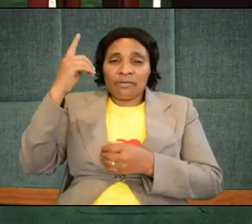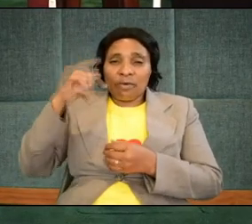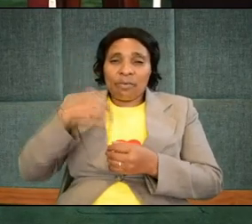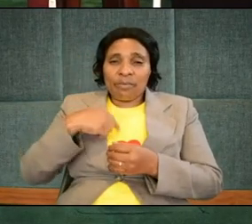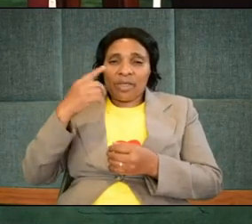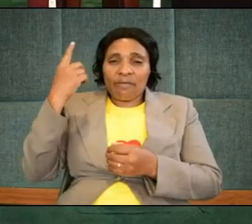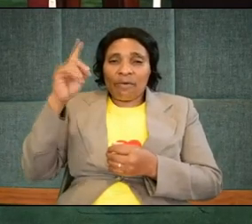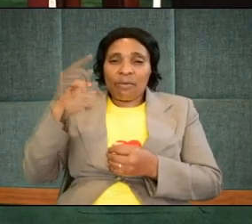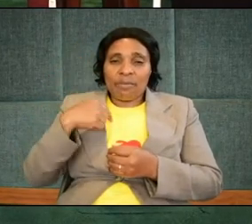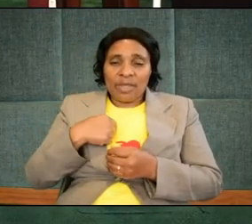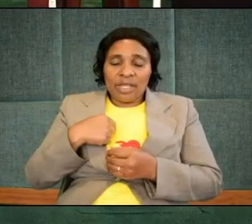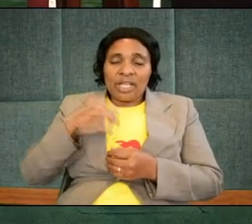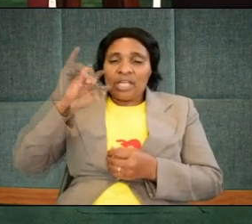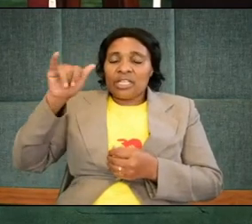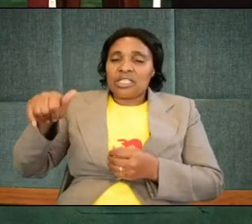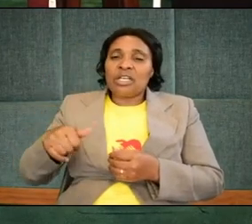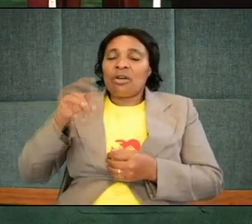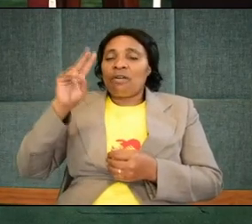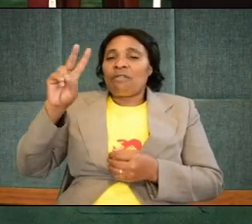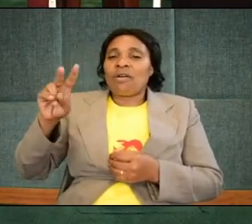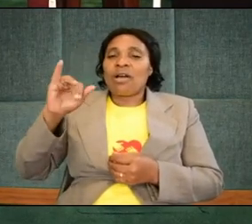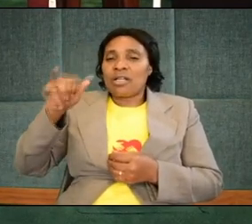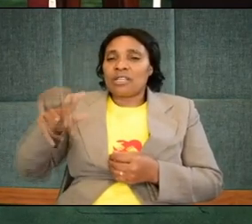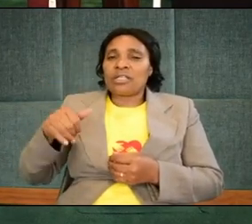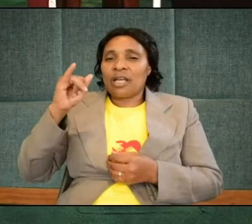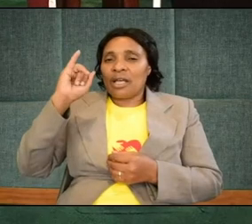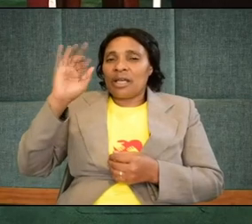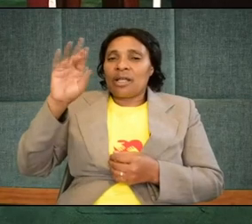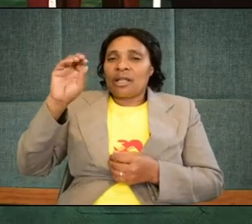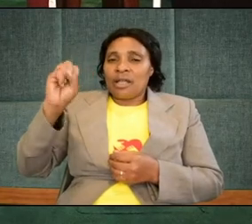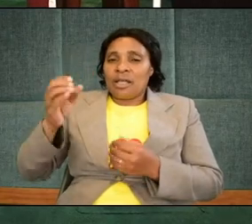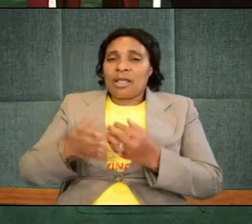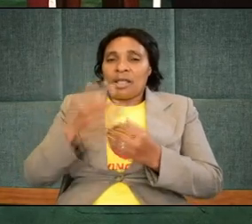for me. Jehovah Jireh cares for me.